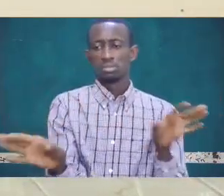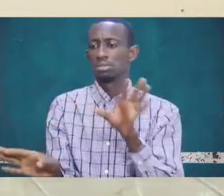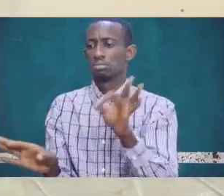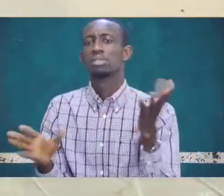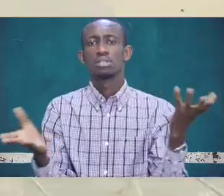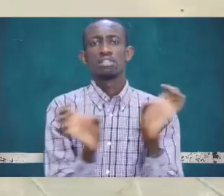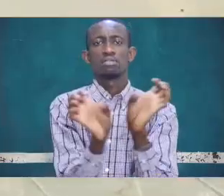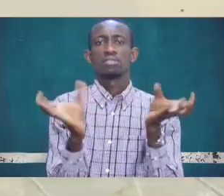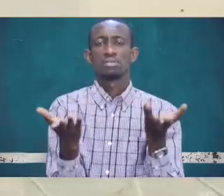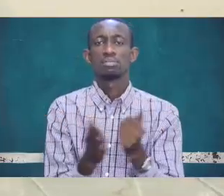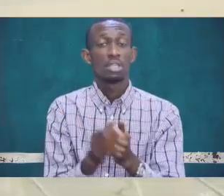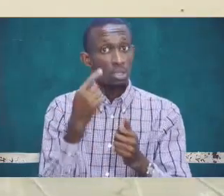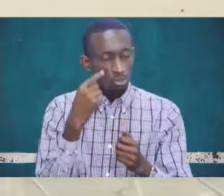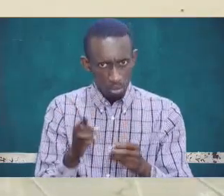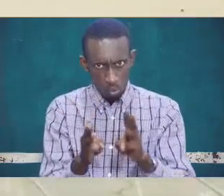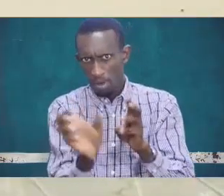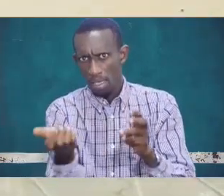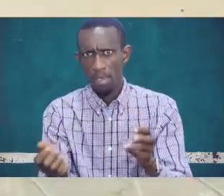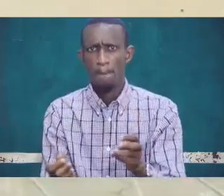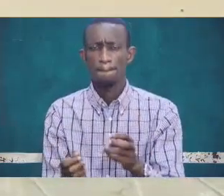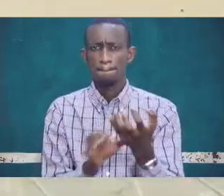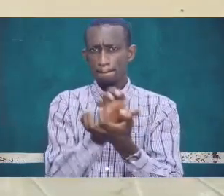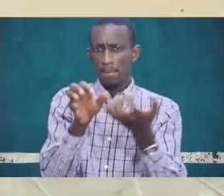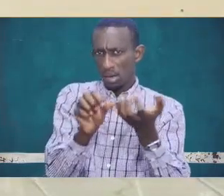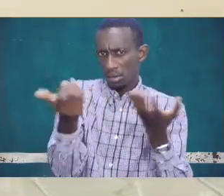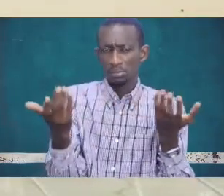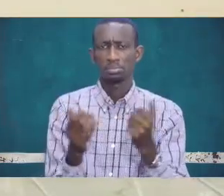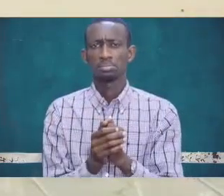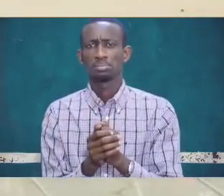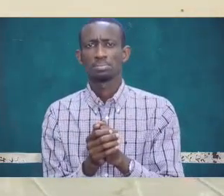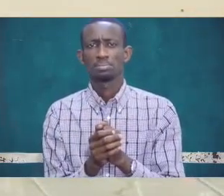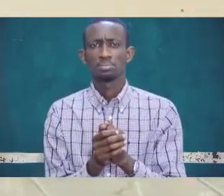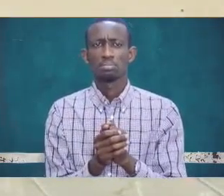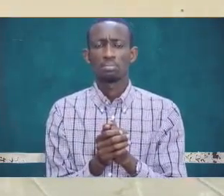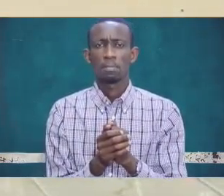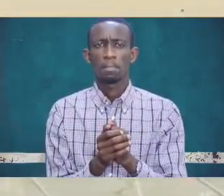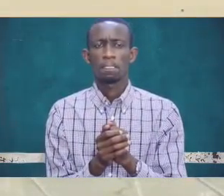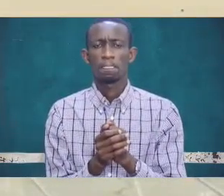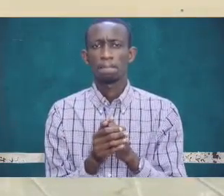other mixtures. One of them that we looked at where we had